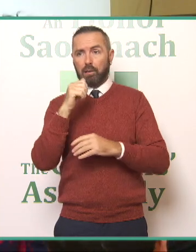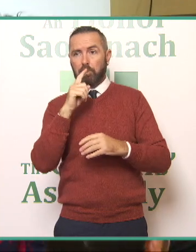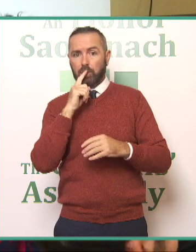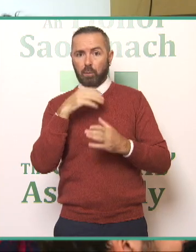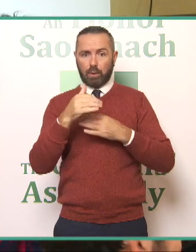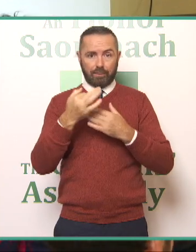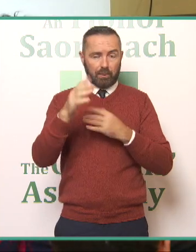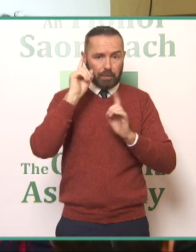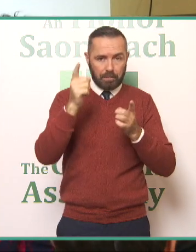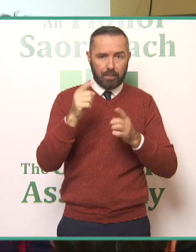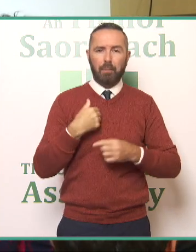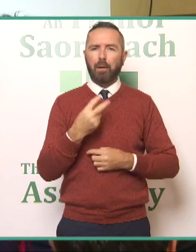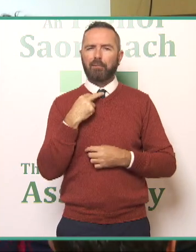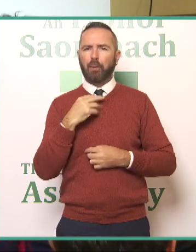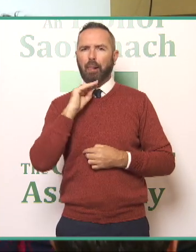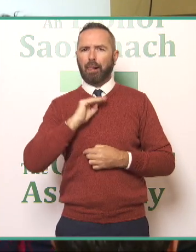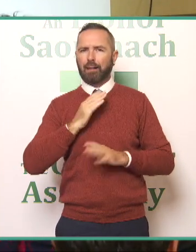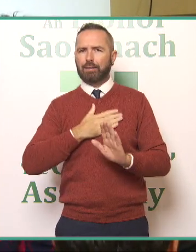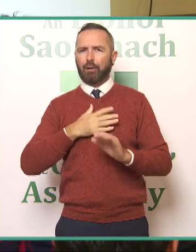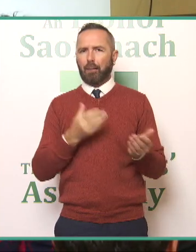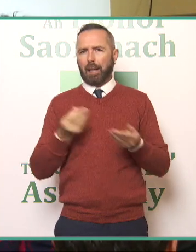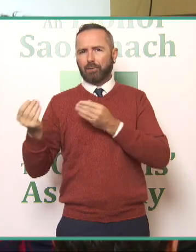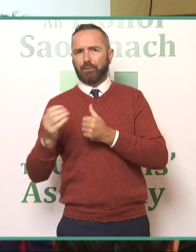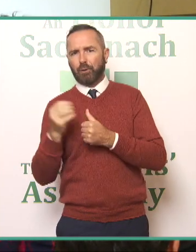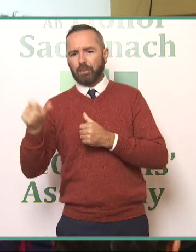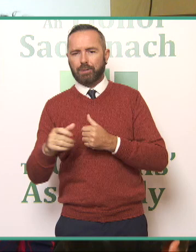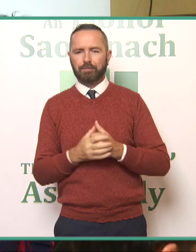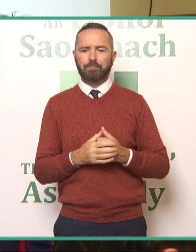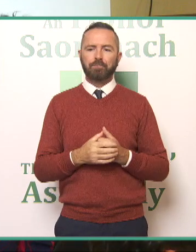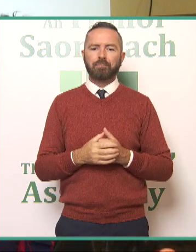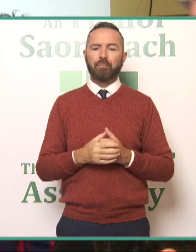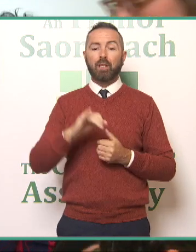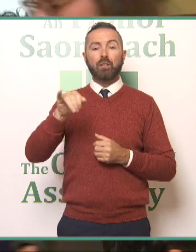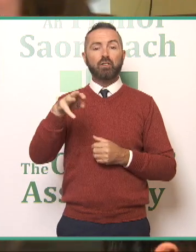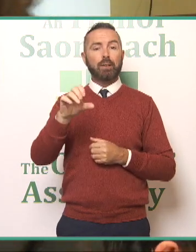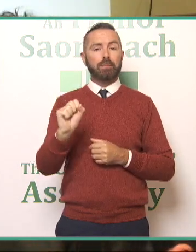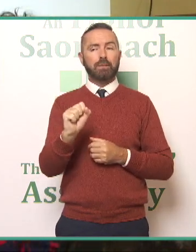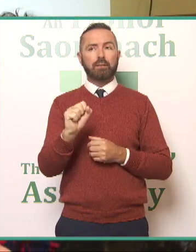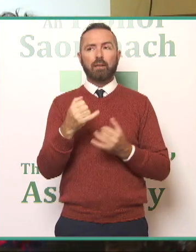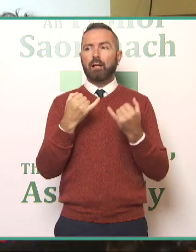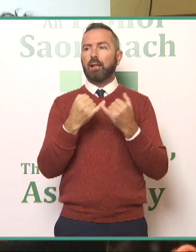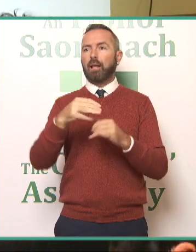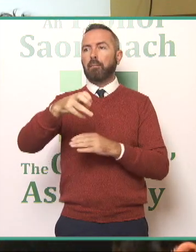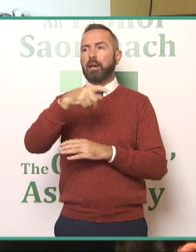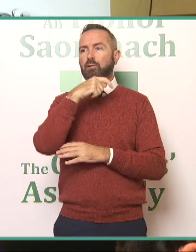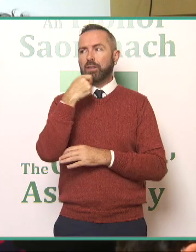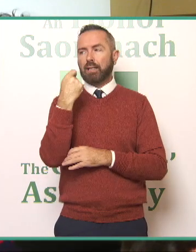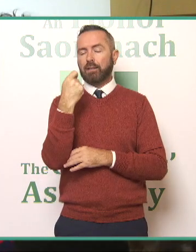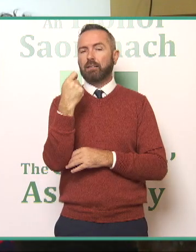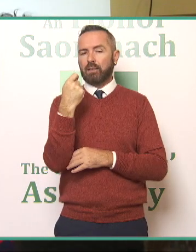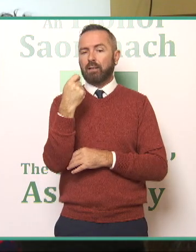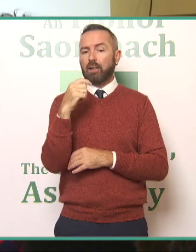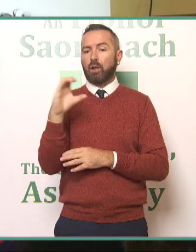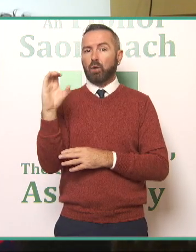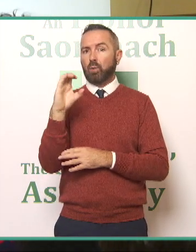Mary. James? This is a big question, but as Mary points out, the issue with the remit of organisations like